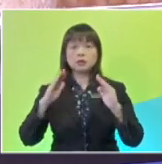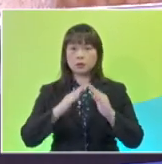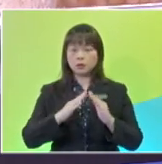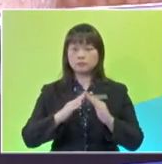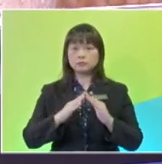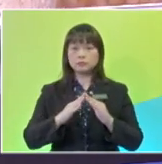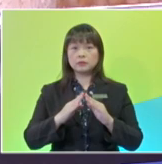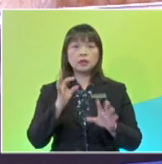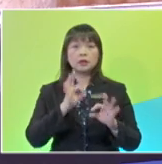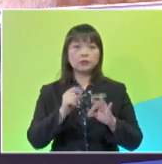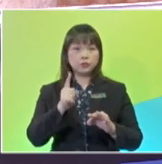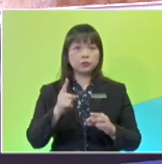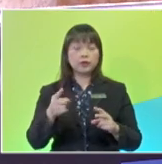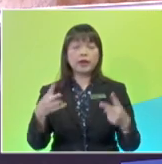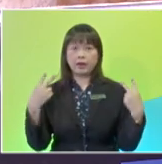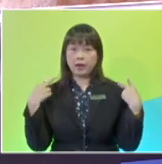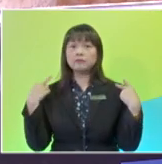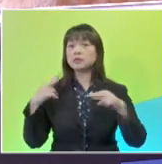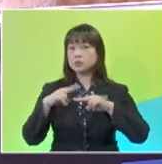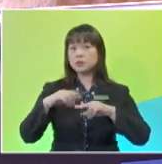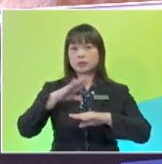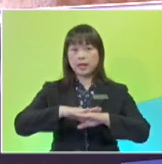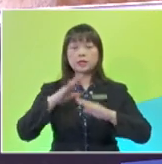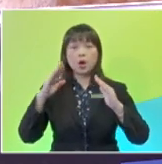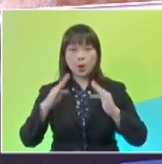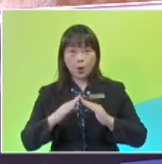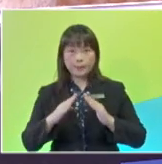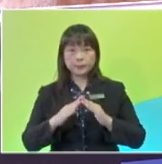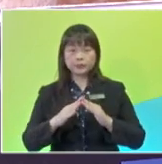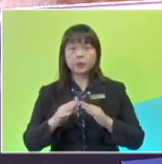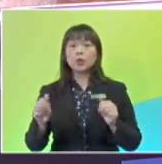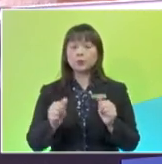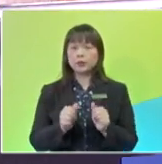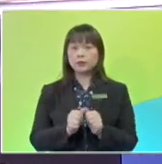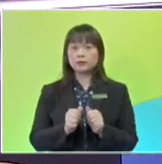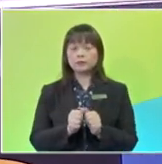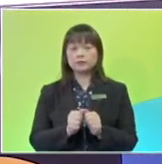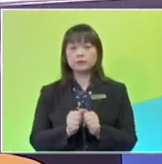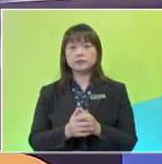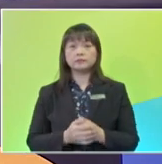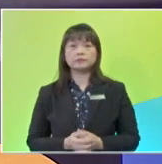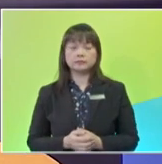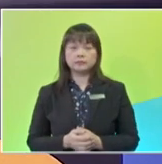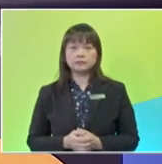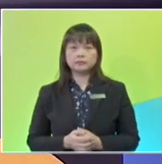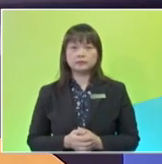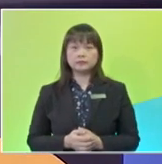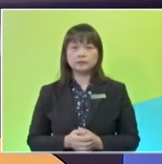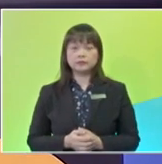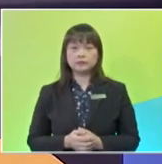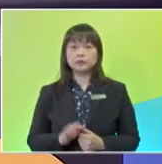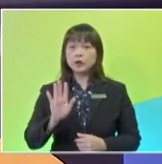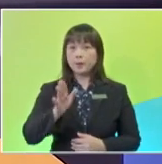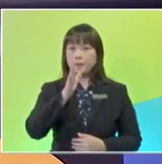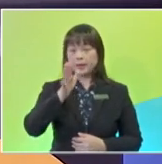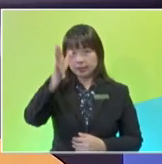if you have salt at home, I'm sure you have, you know, with parents' guidance, you can also try this experiment by adding salt and water to see if it's